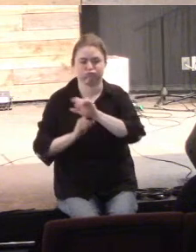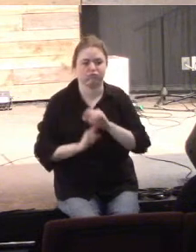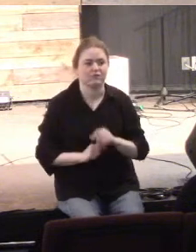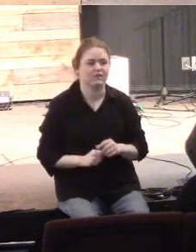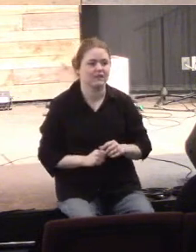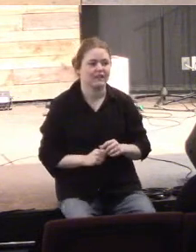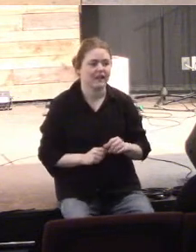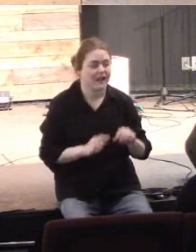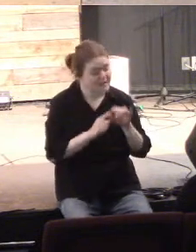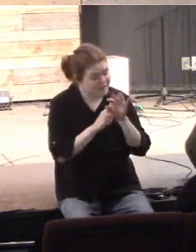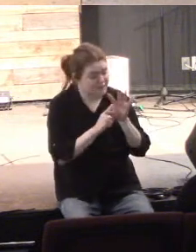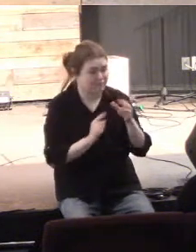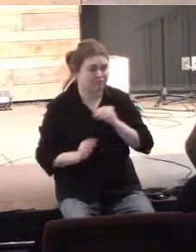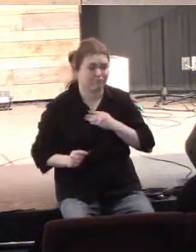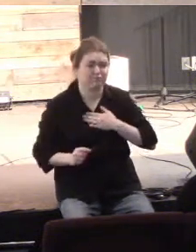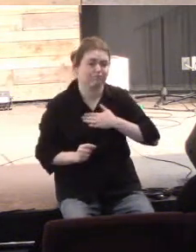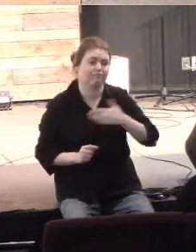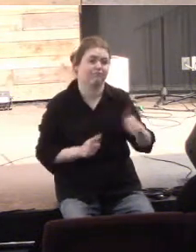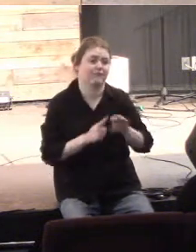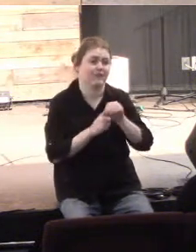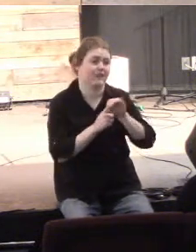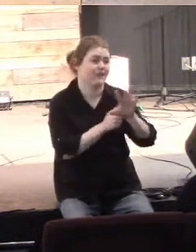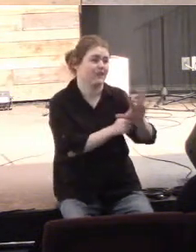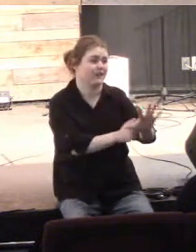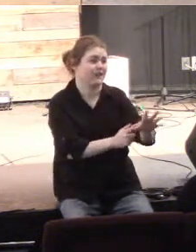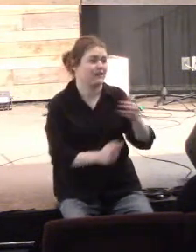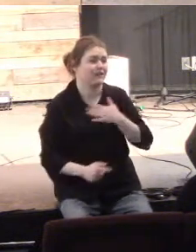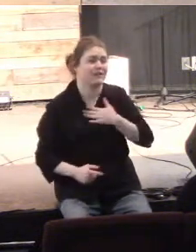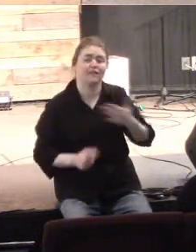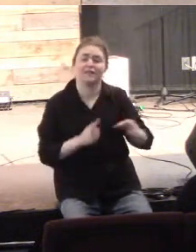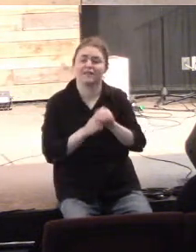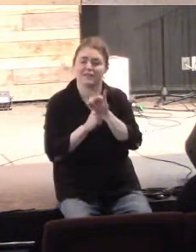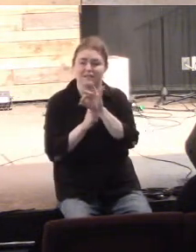Let it shine. Let it shine.